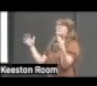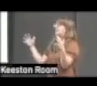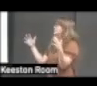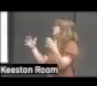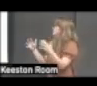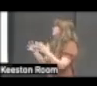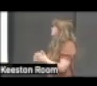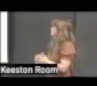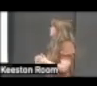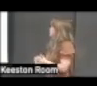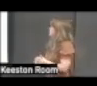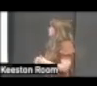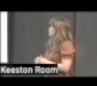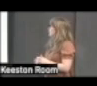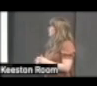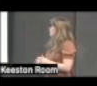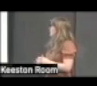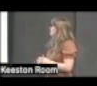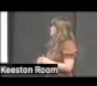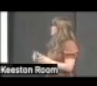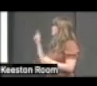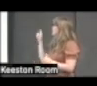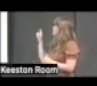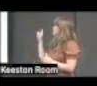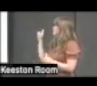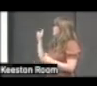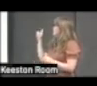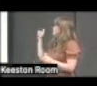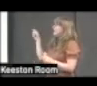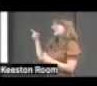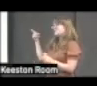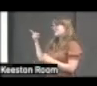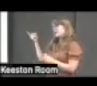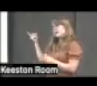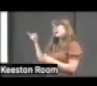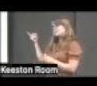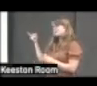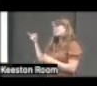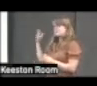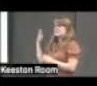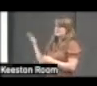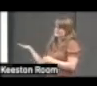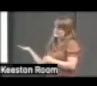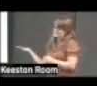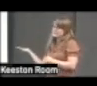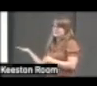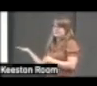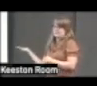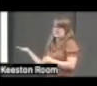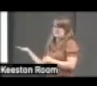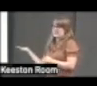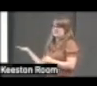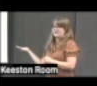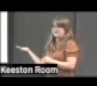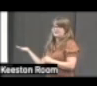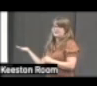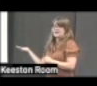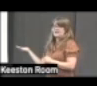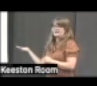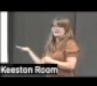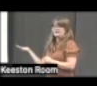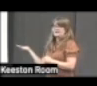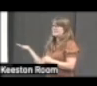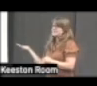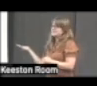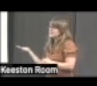wild population that we know of. And we actually lost the representation of a lot of founders